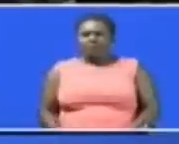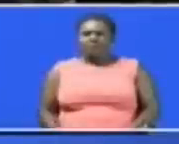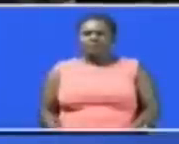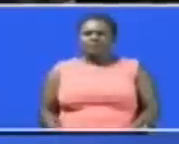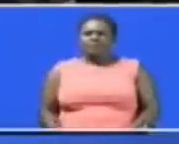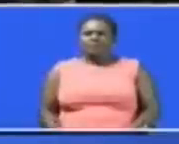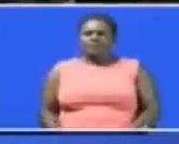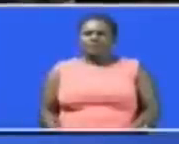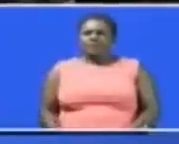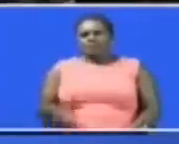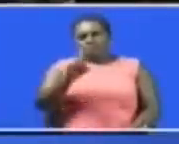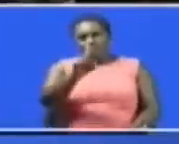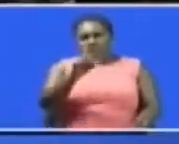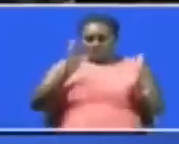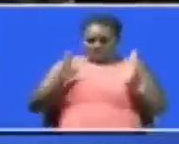Senator Orengo, let me complete.